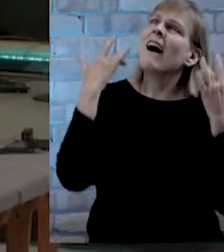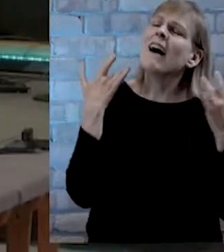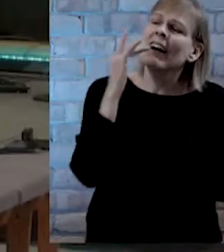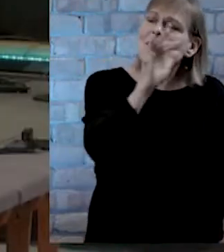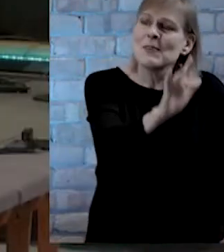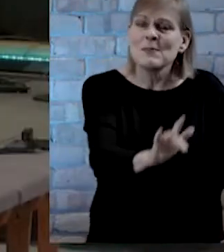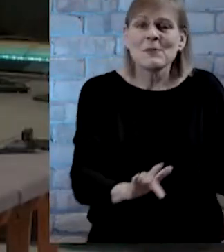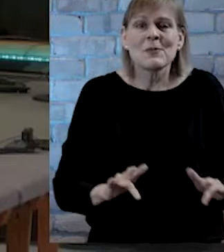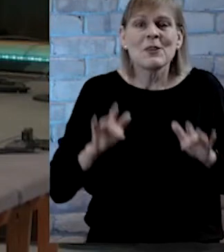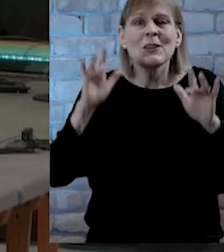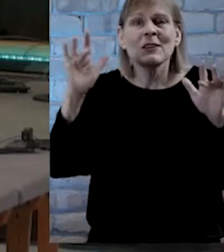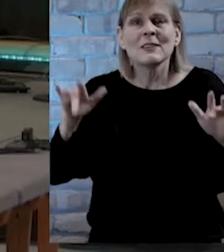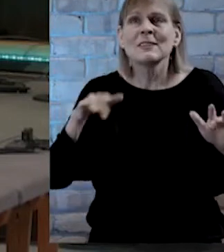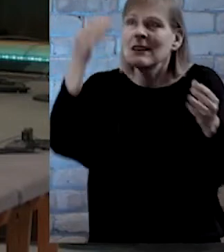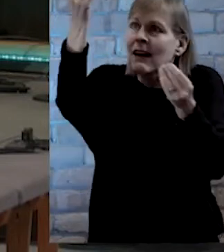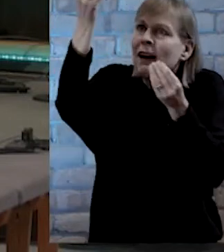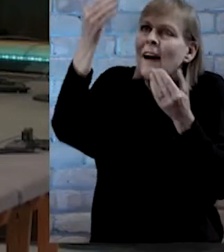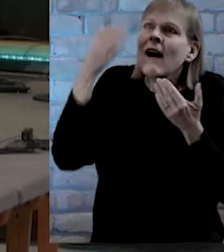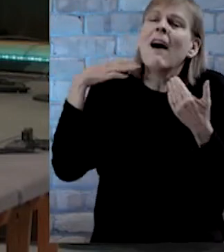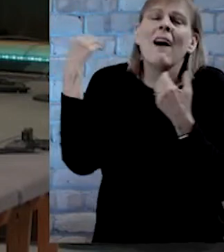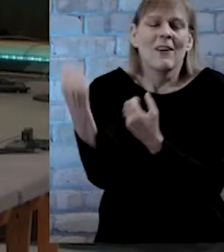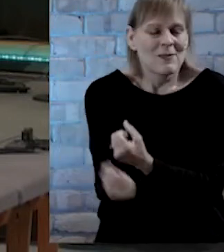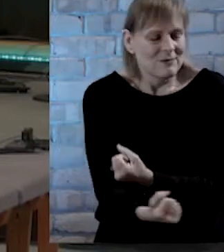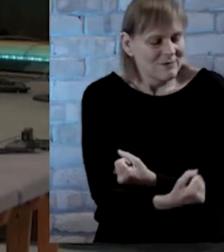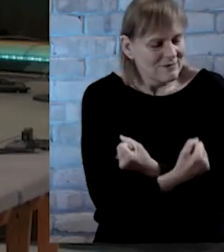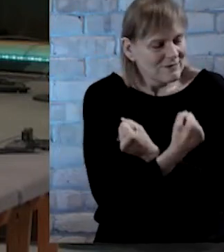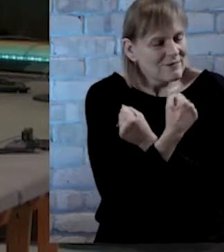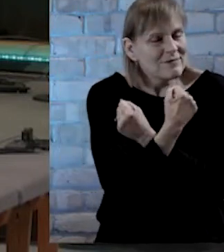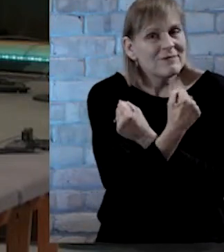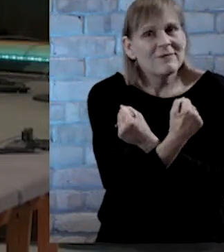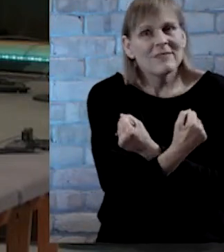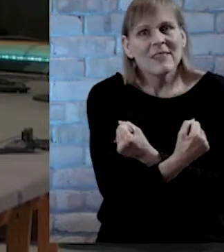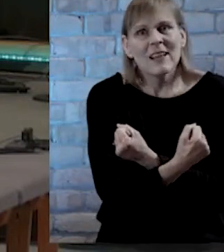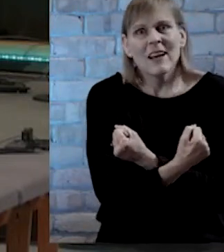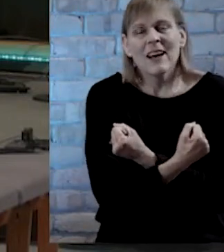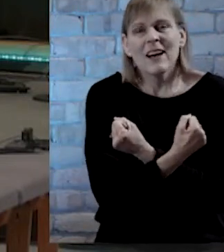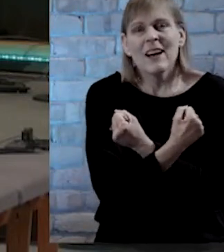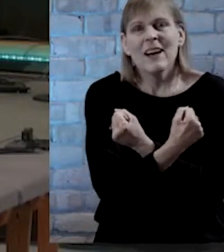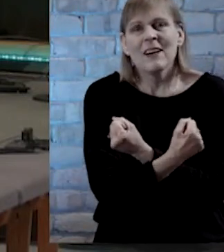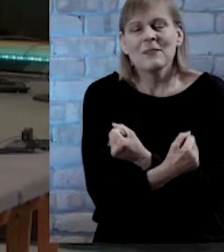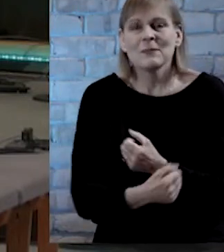above echoes of mercy, whispers of